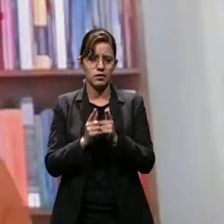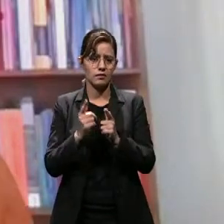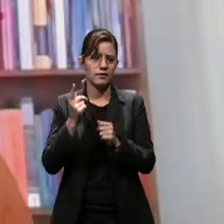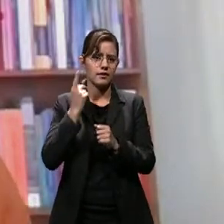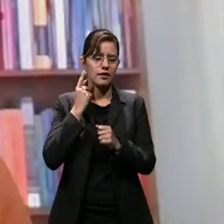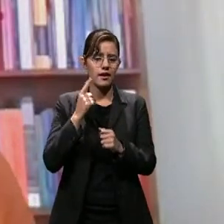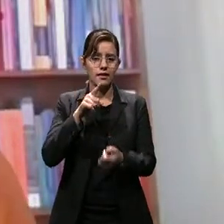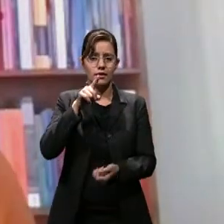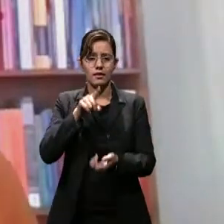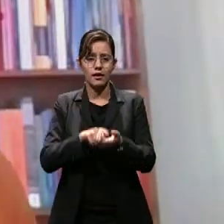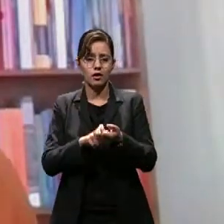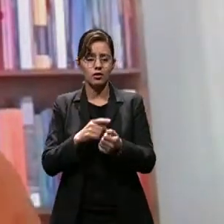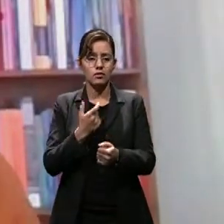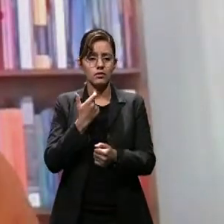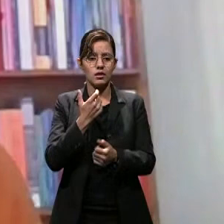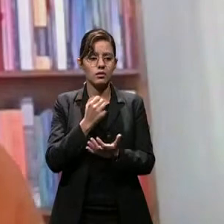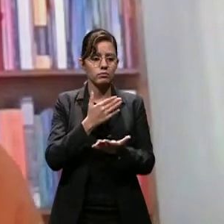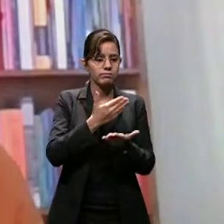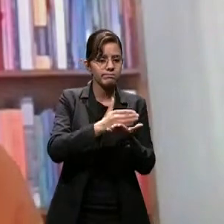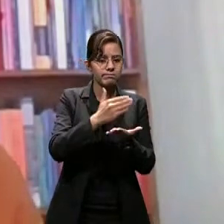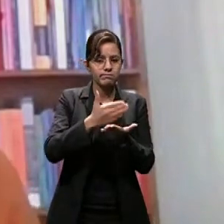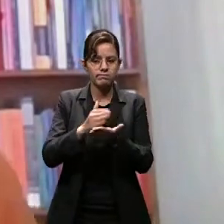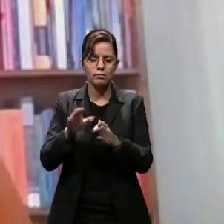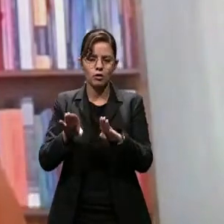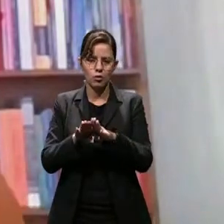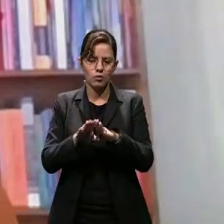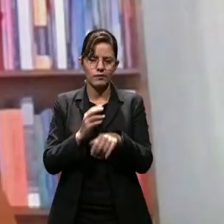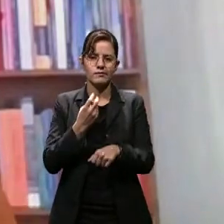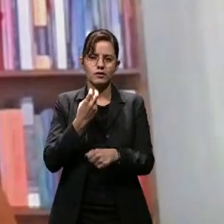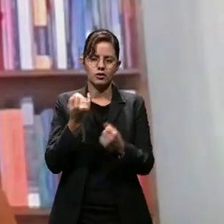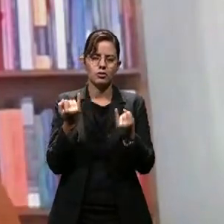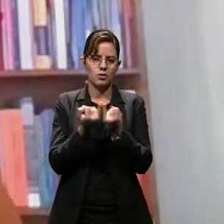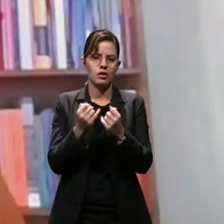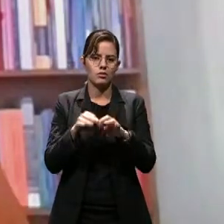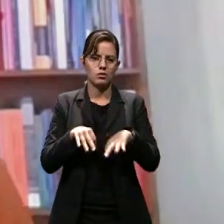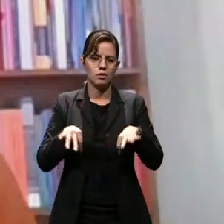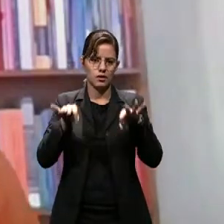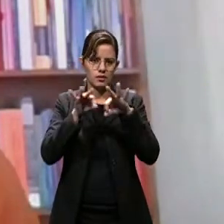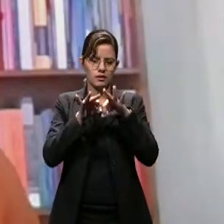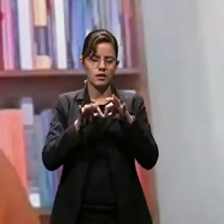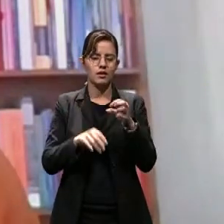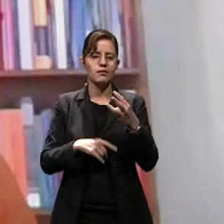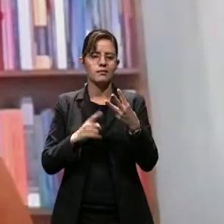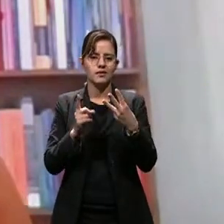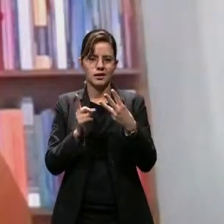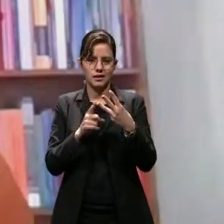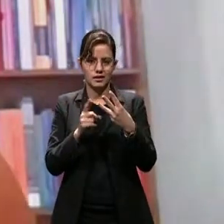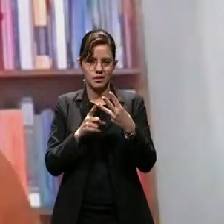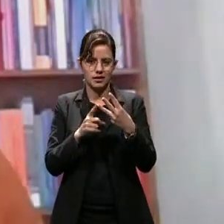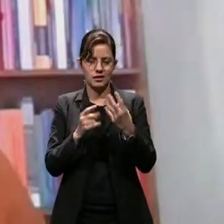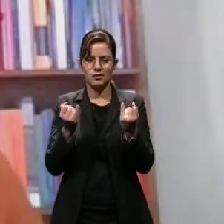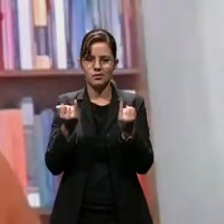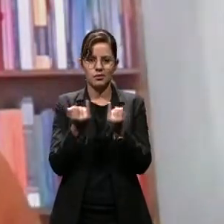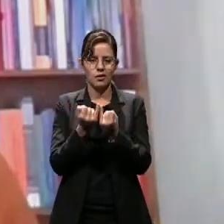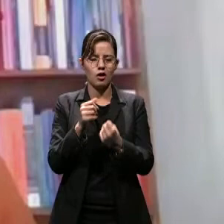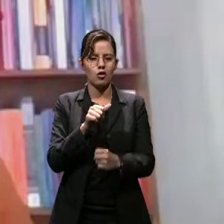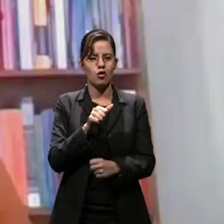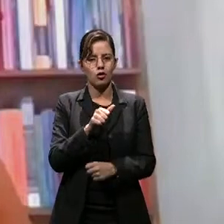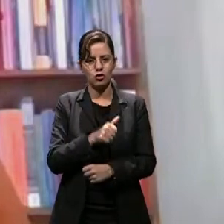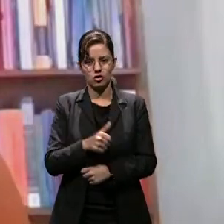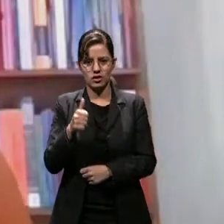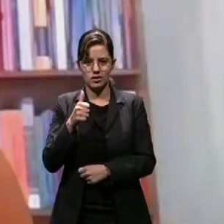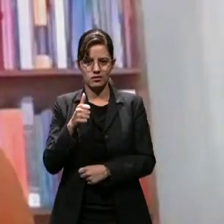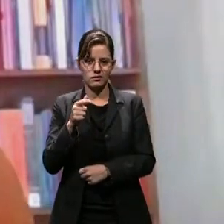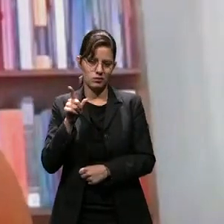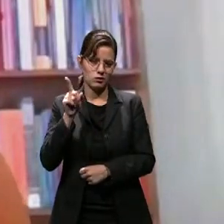in regards to how they distribute financing or funding for campaigns. A third element that has also